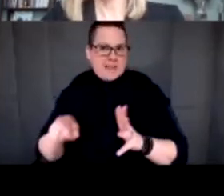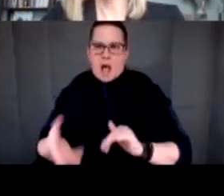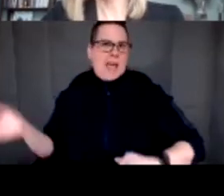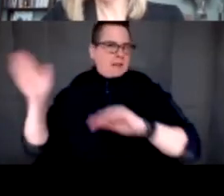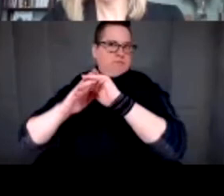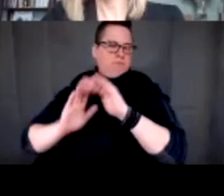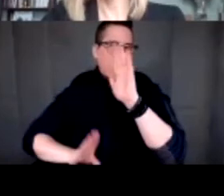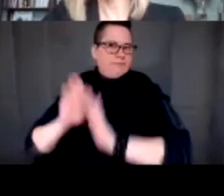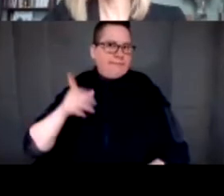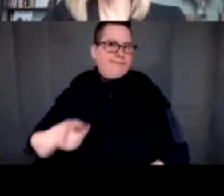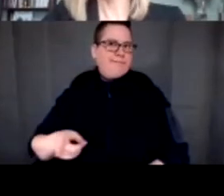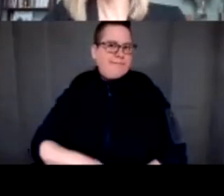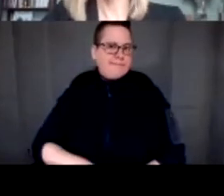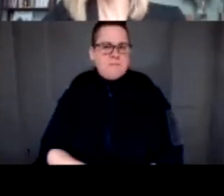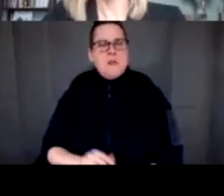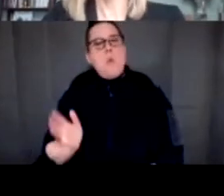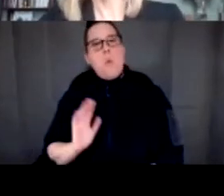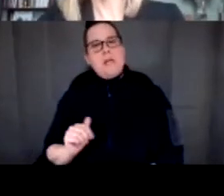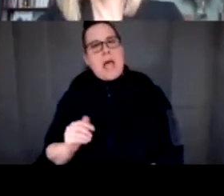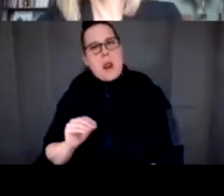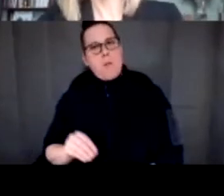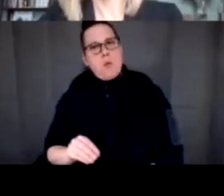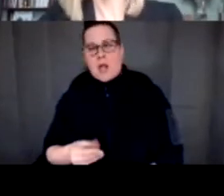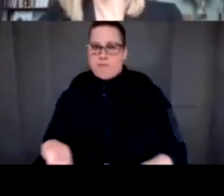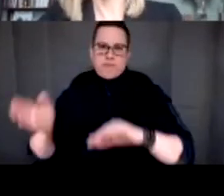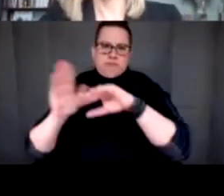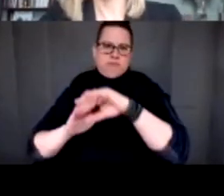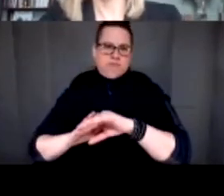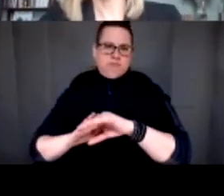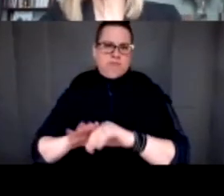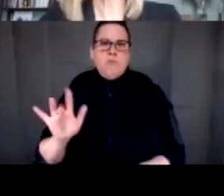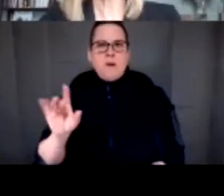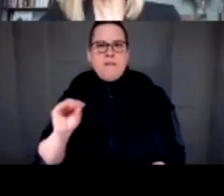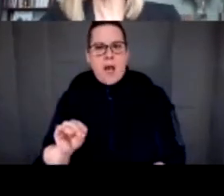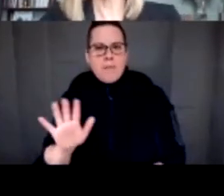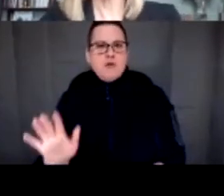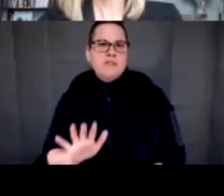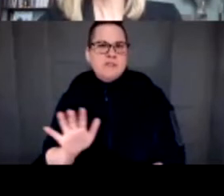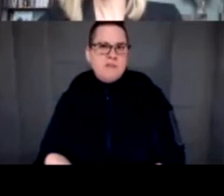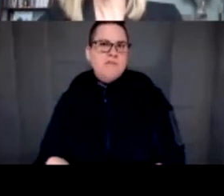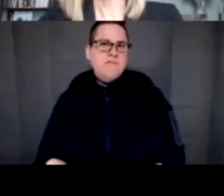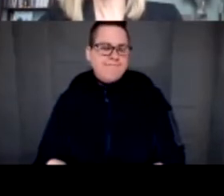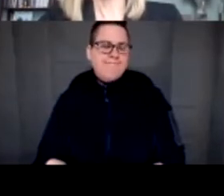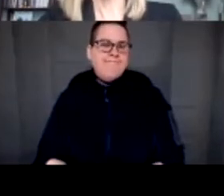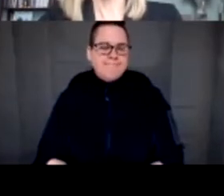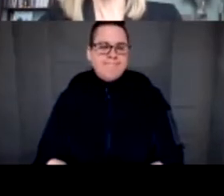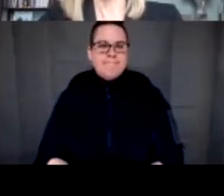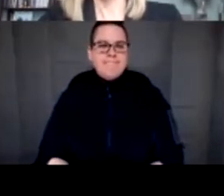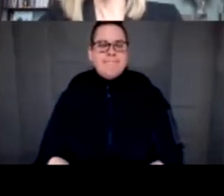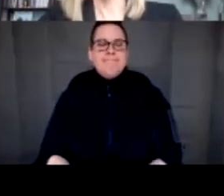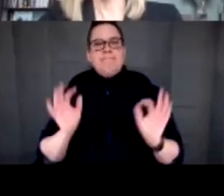a jump there from about 10% up to a quarter of the sample. So